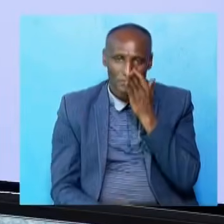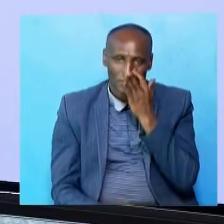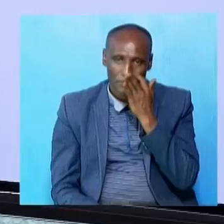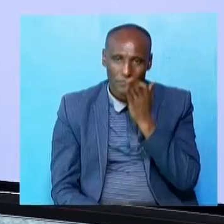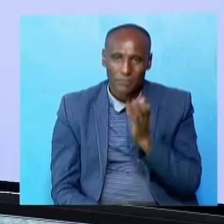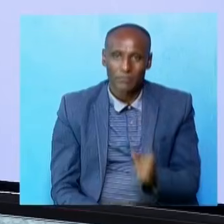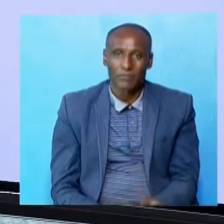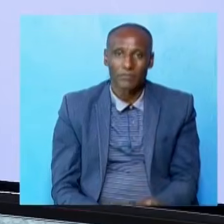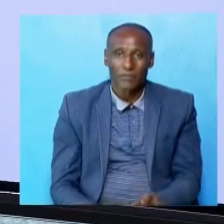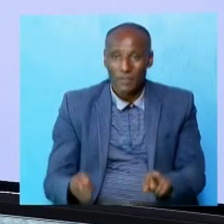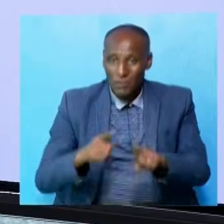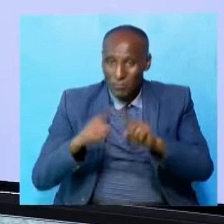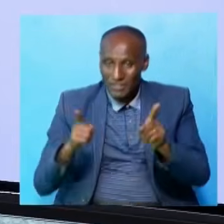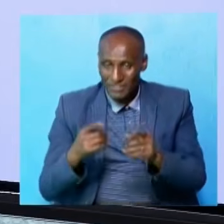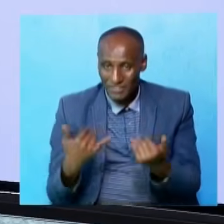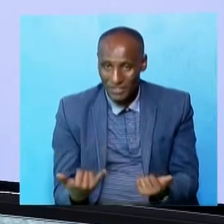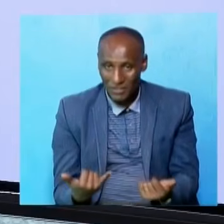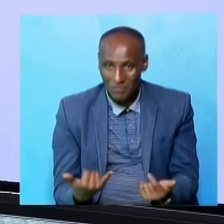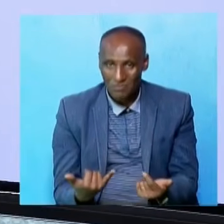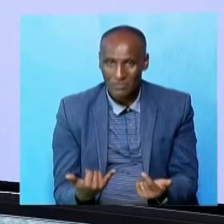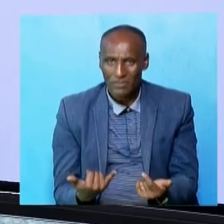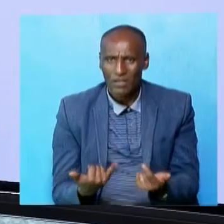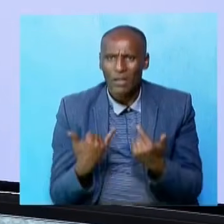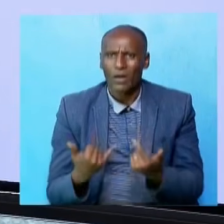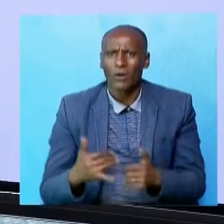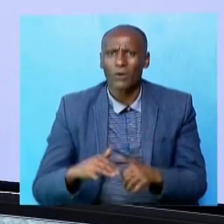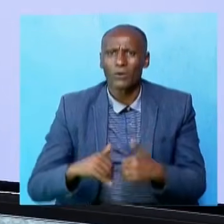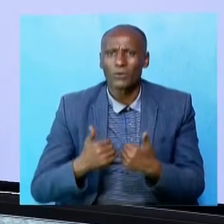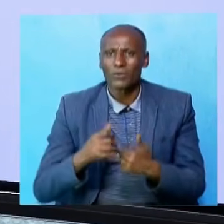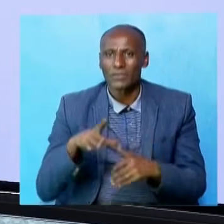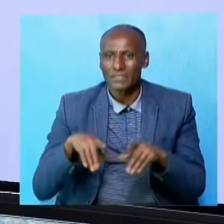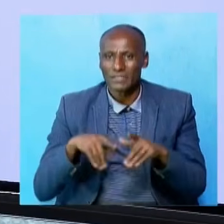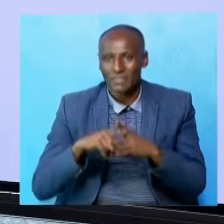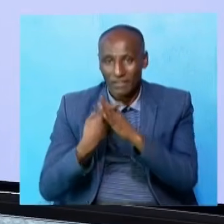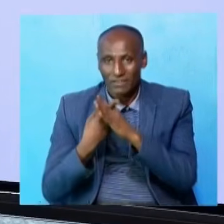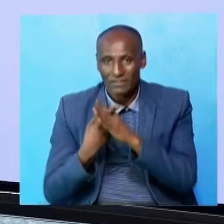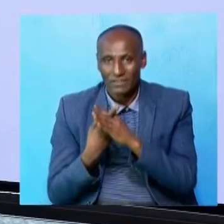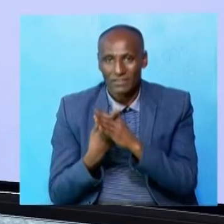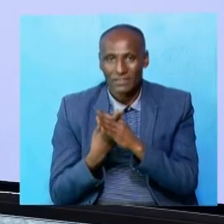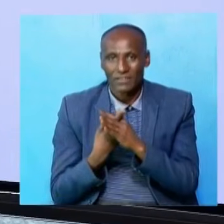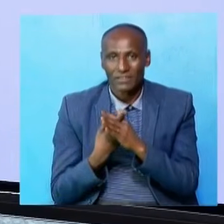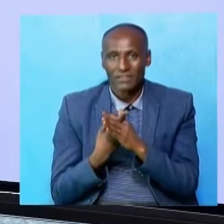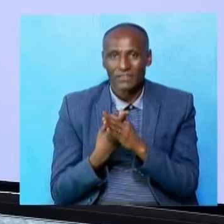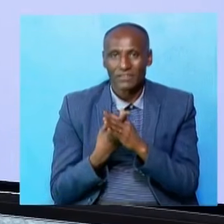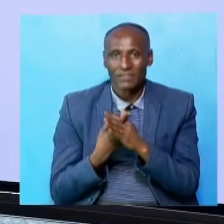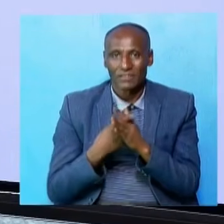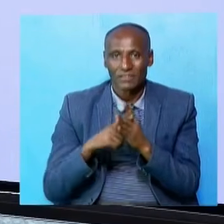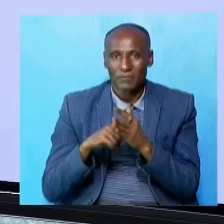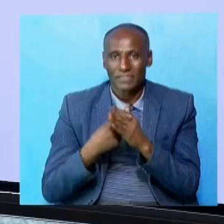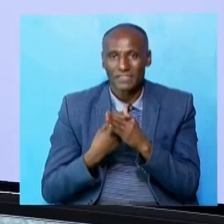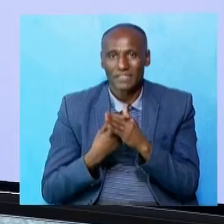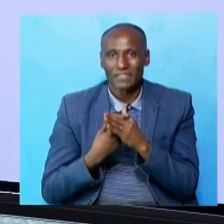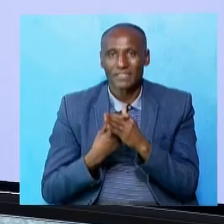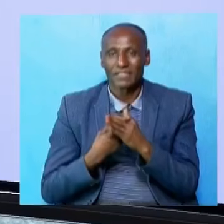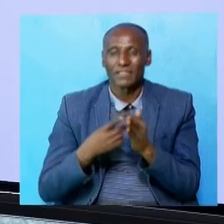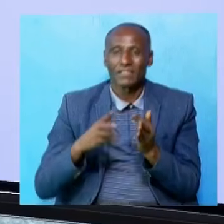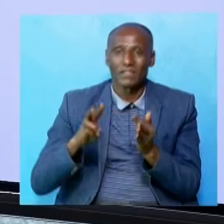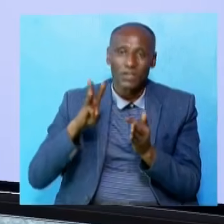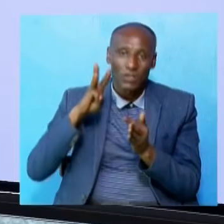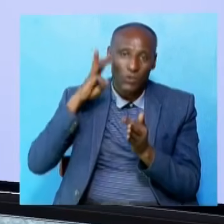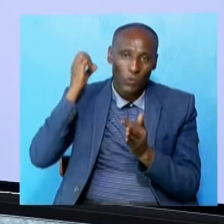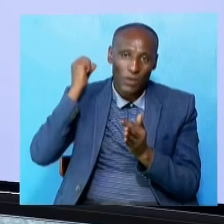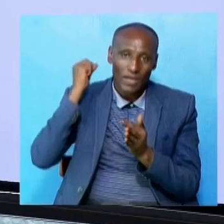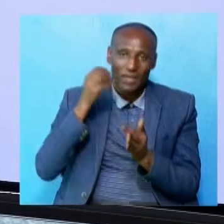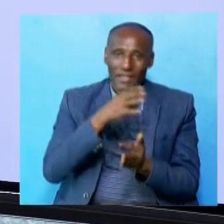Yes? But this time, how do we start? Look, we started by saying what? Were